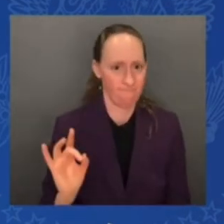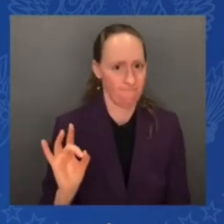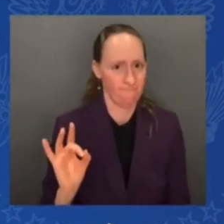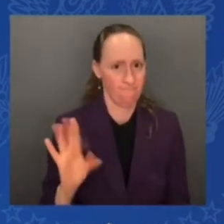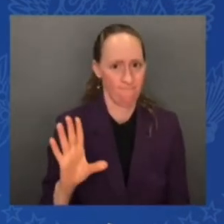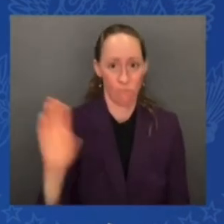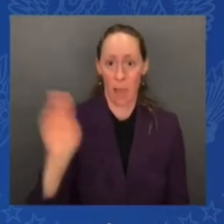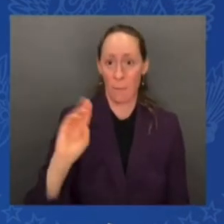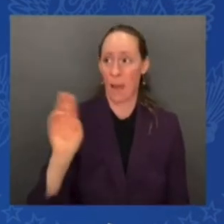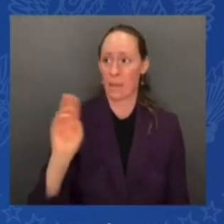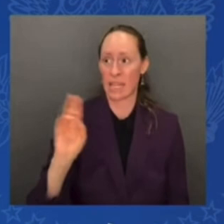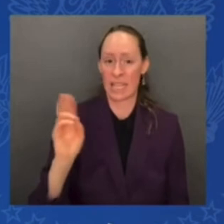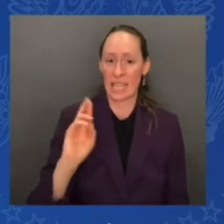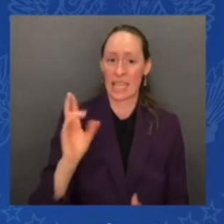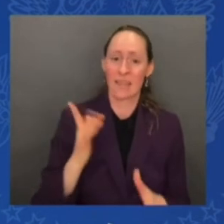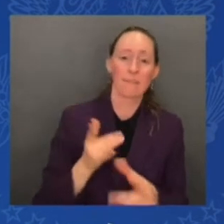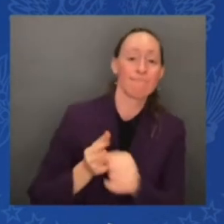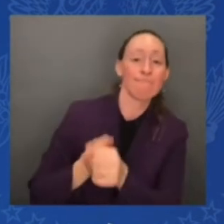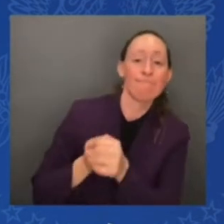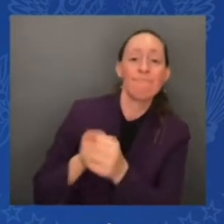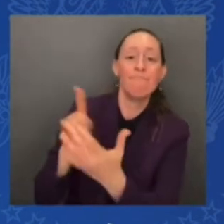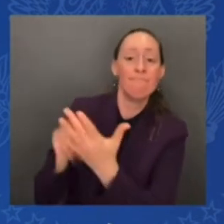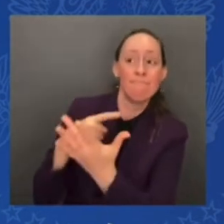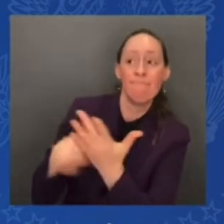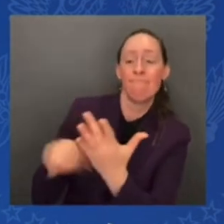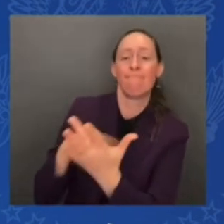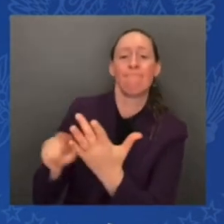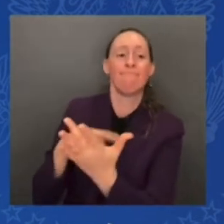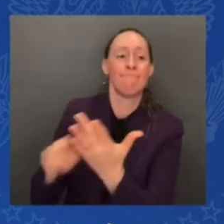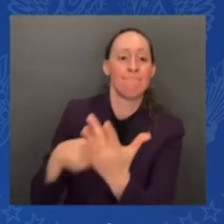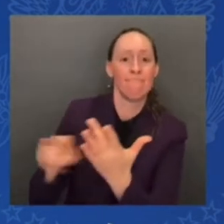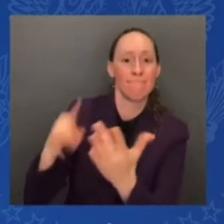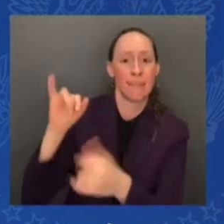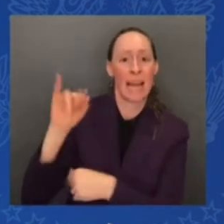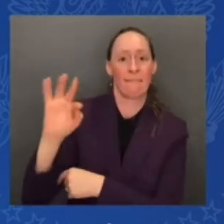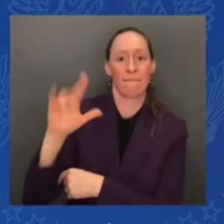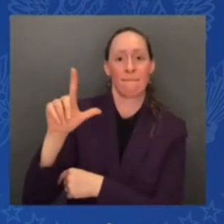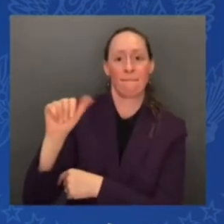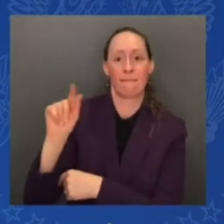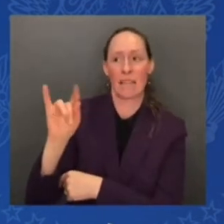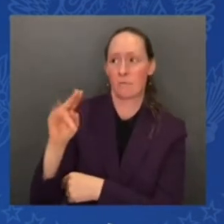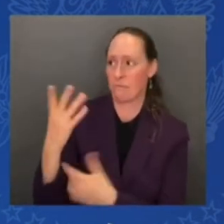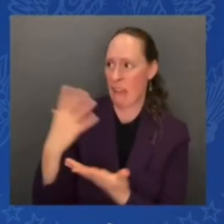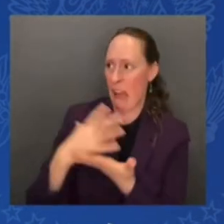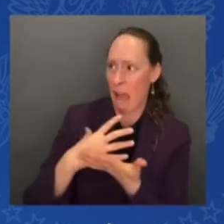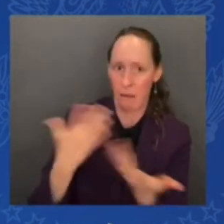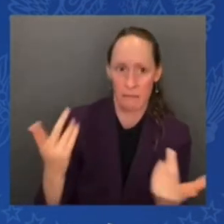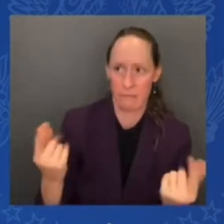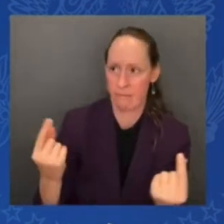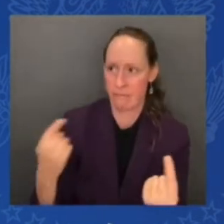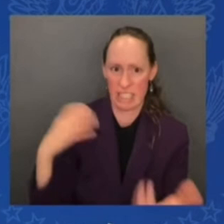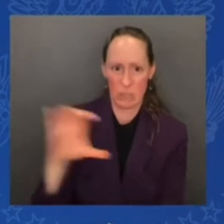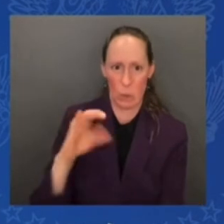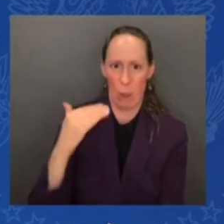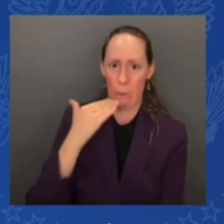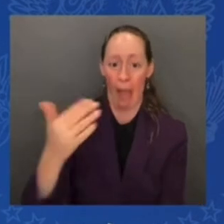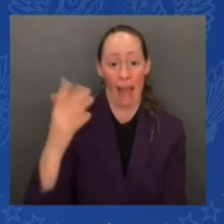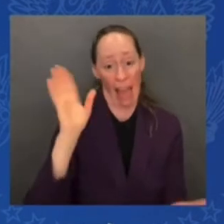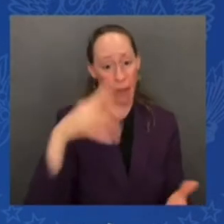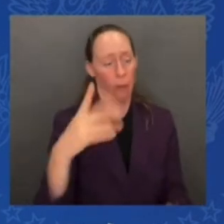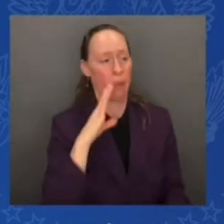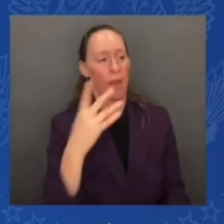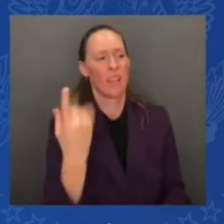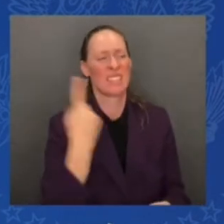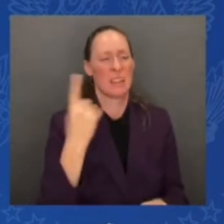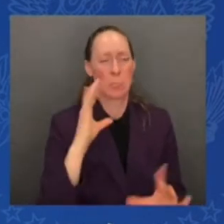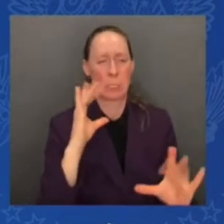I'm sure they'll find something. At the same time, pay for low-wage workers has